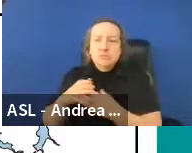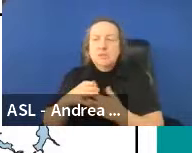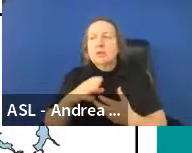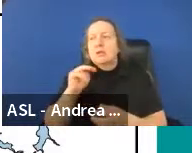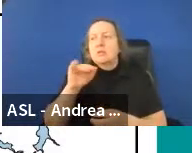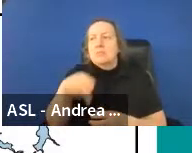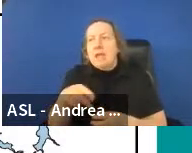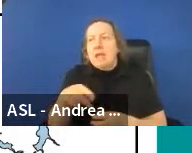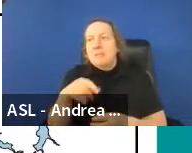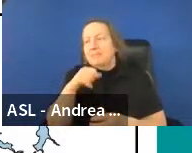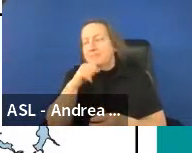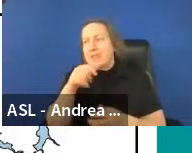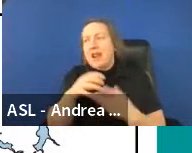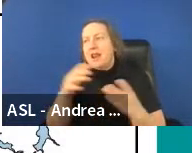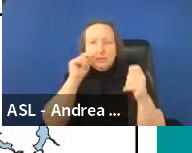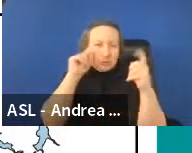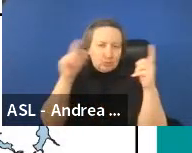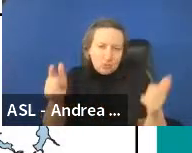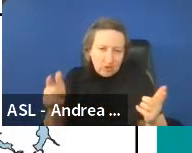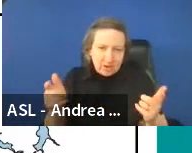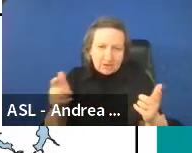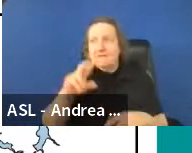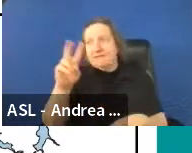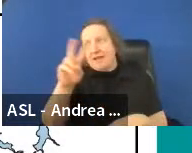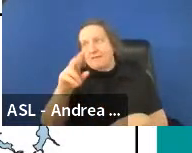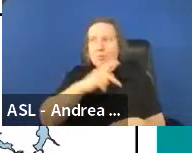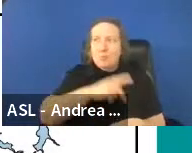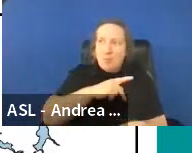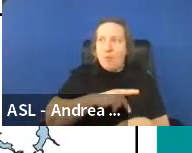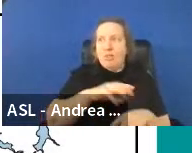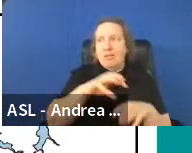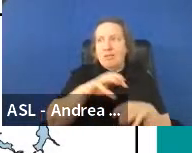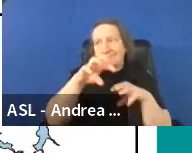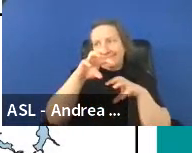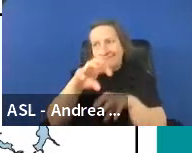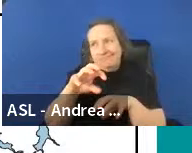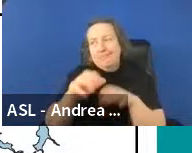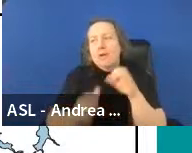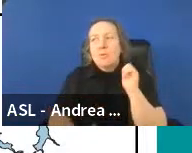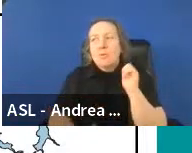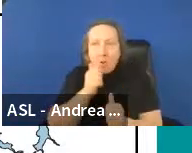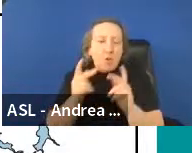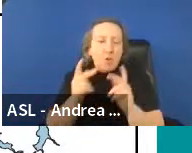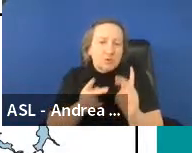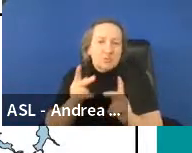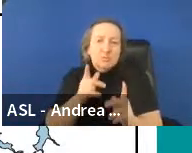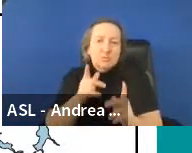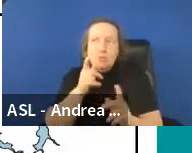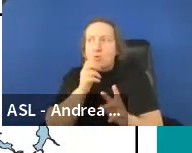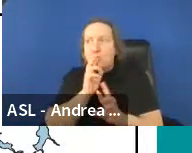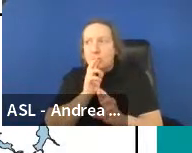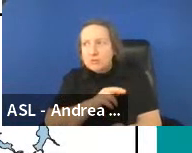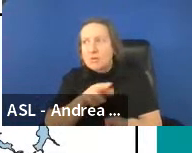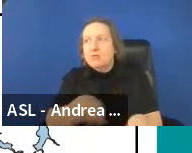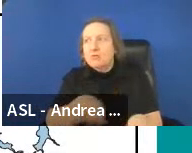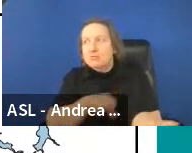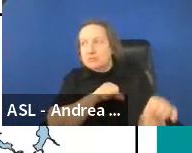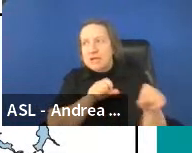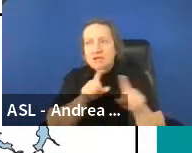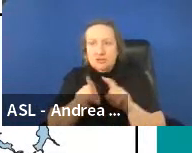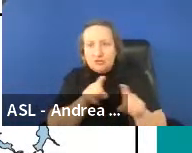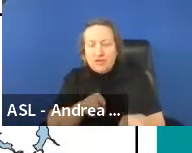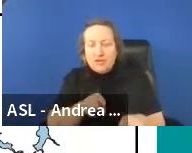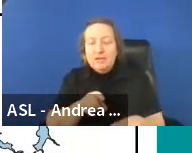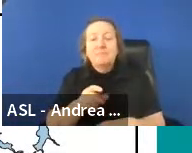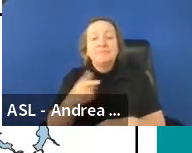Not a lot of surprises that Vancouver and Portland residents were the vast majority of survey takers. But we did